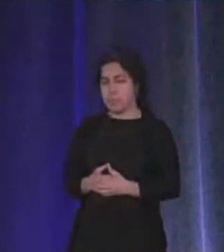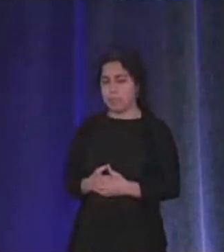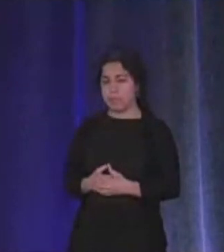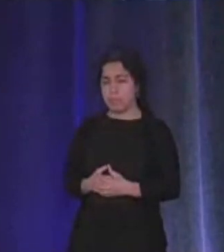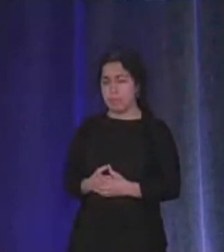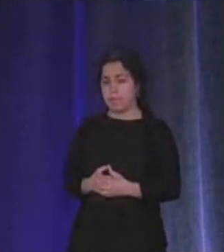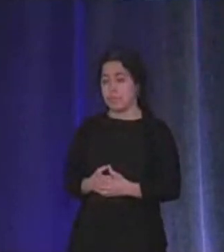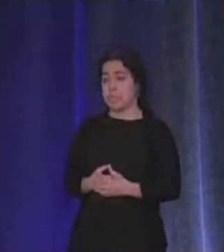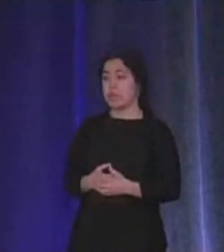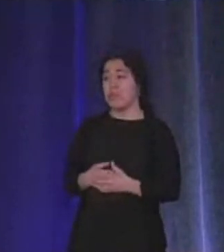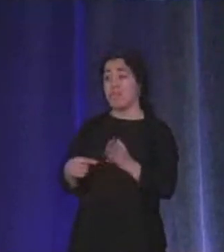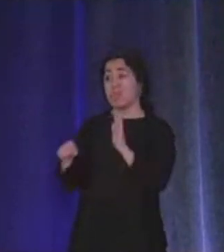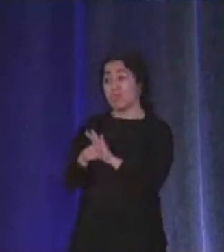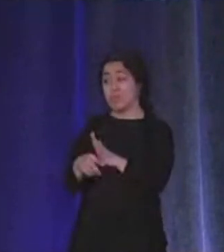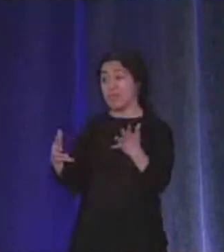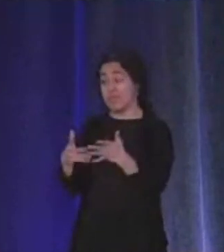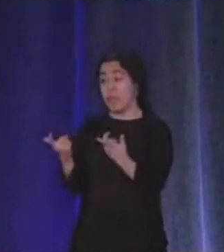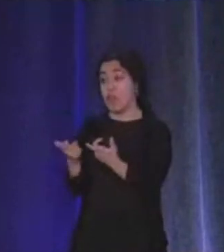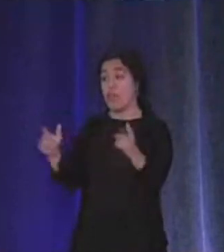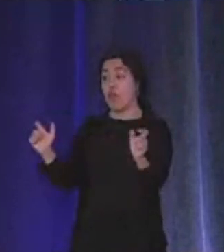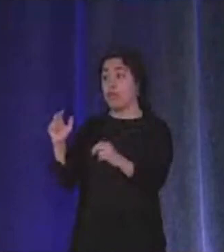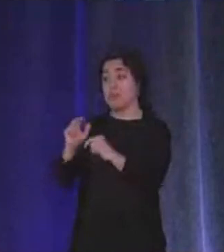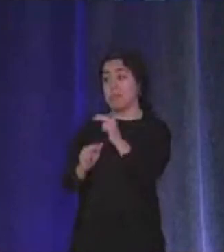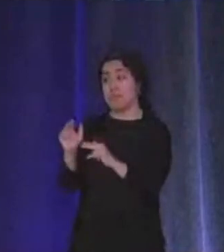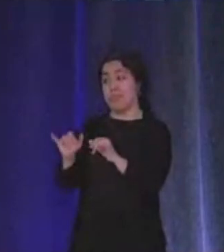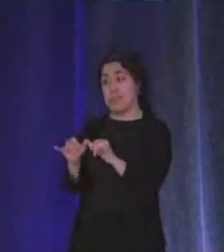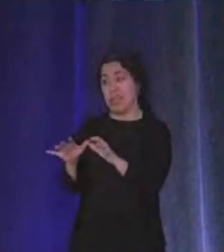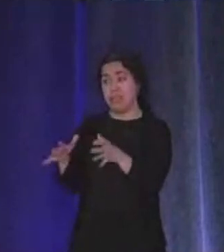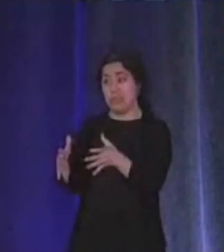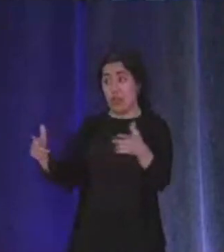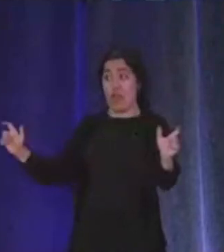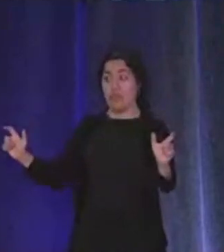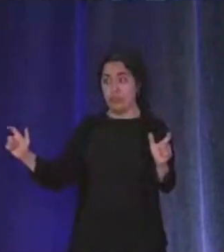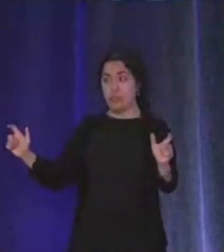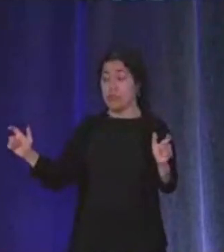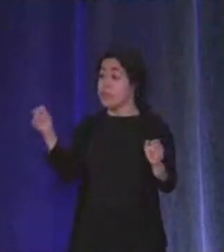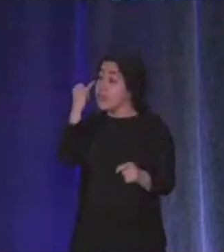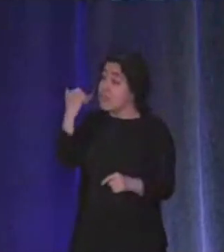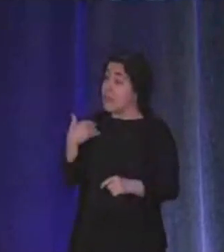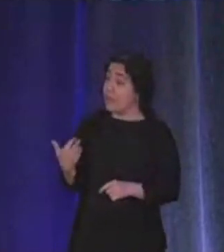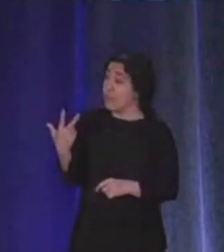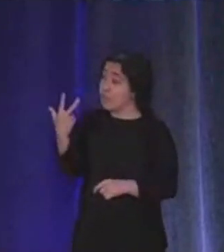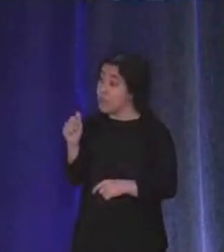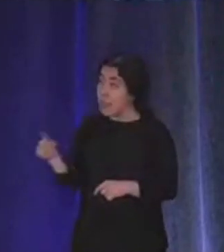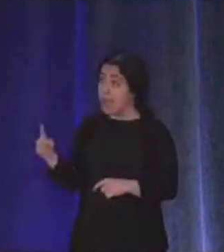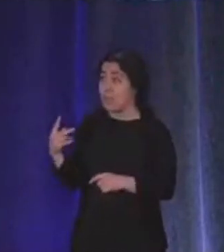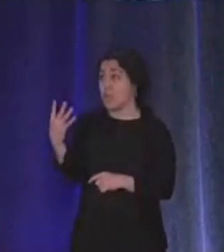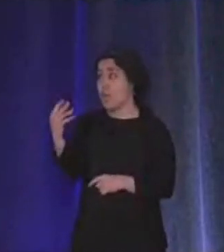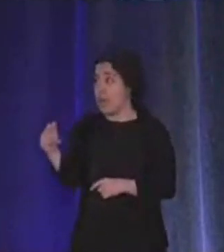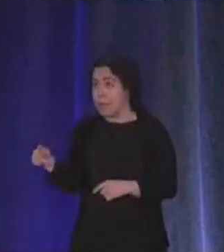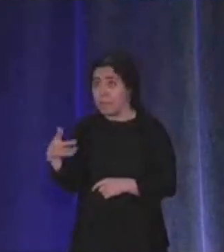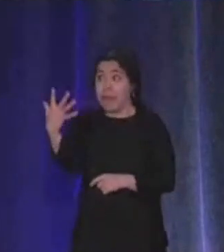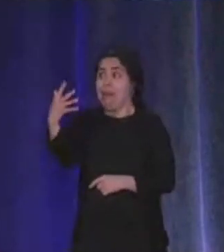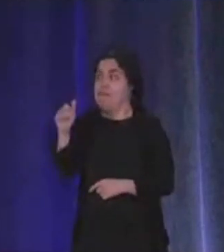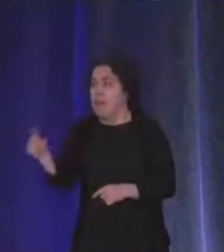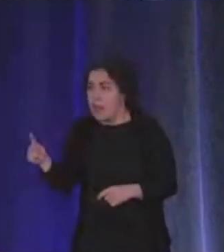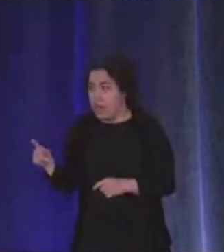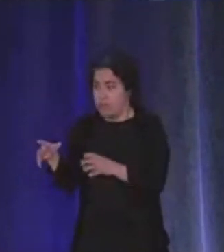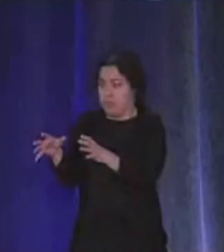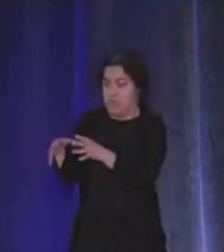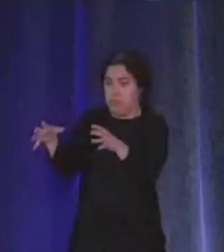And then a large build size, because if you have 3 apps, 4 apps, 5, and they all have their